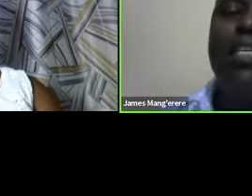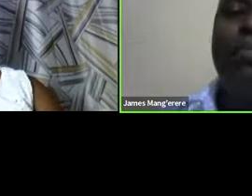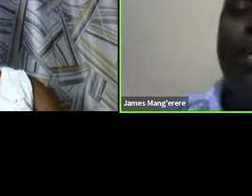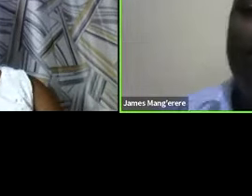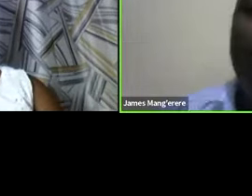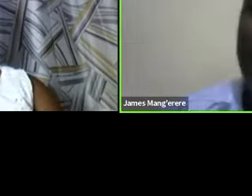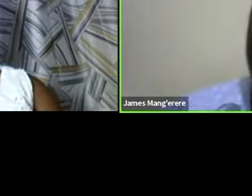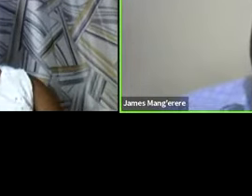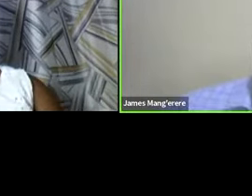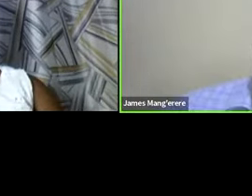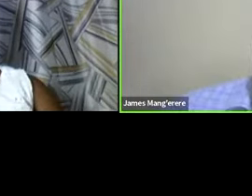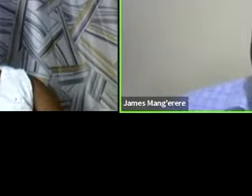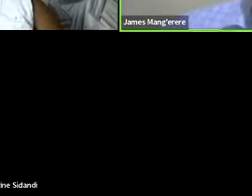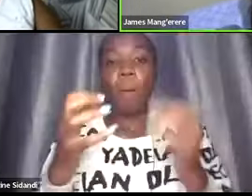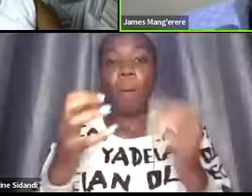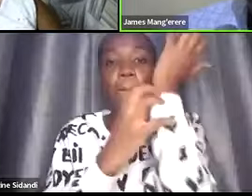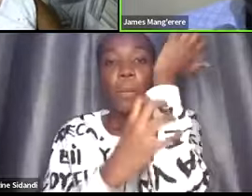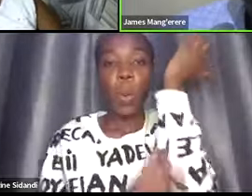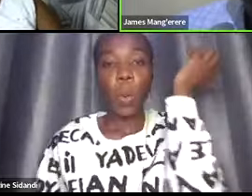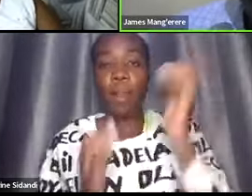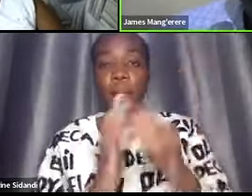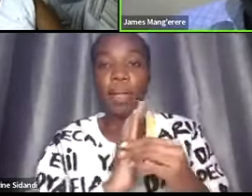poor leadership comes as a result of